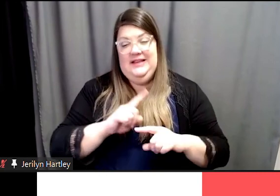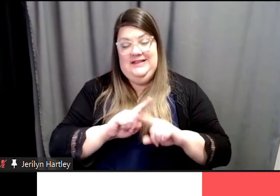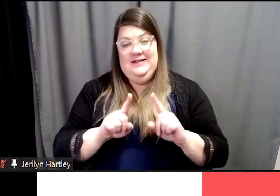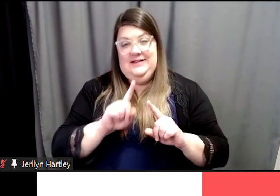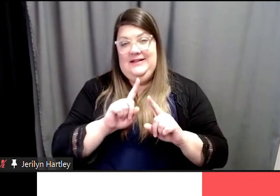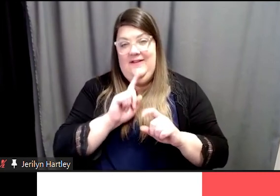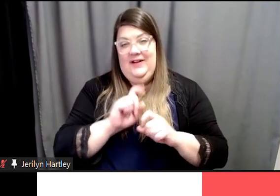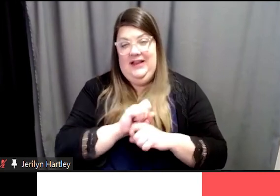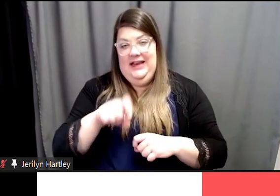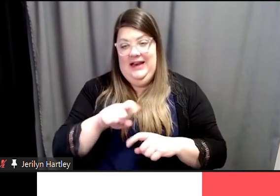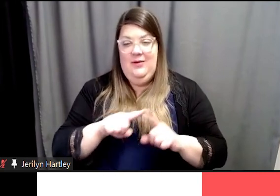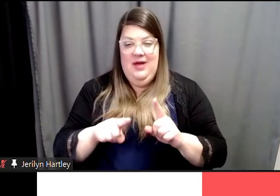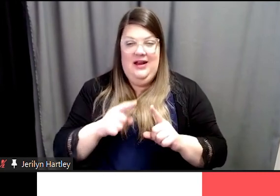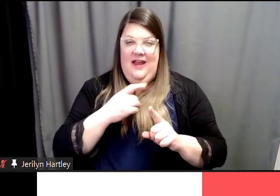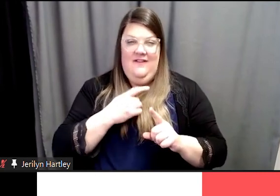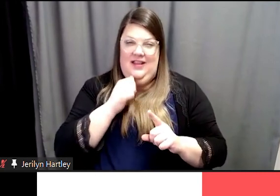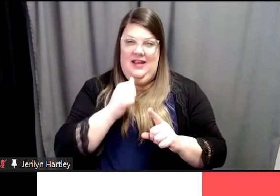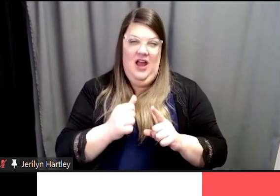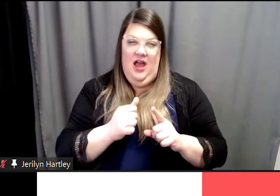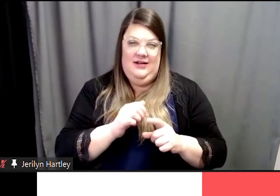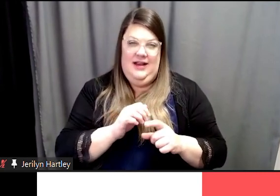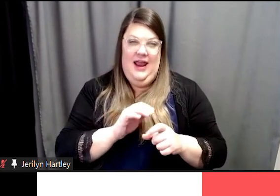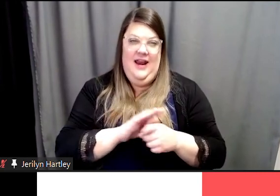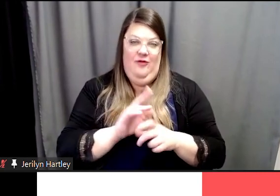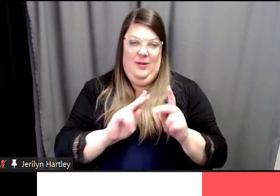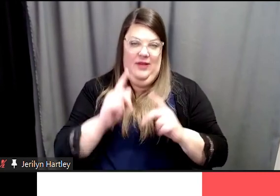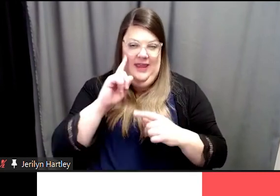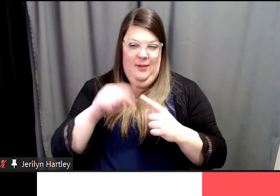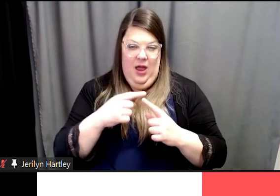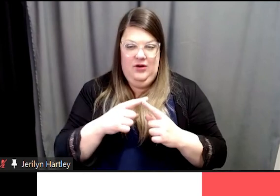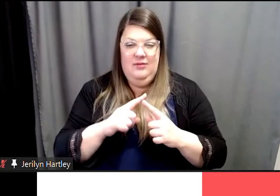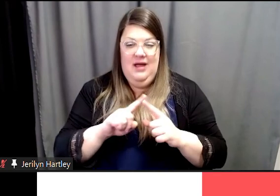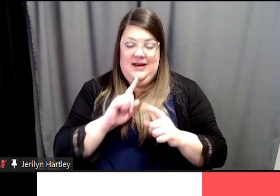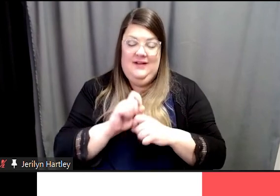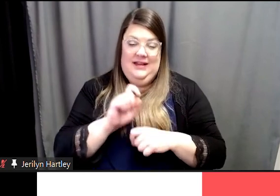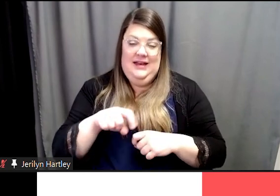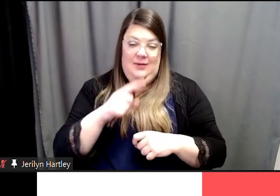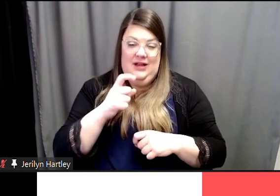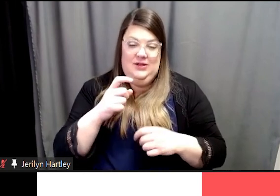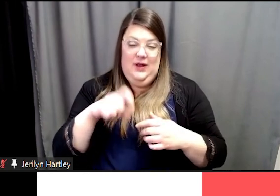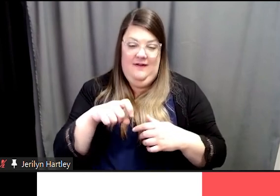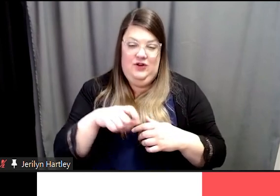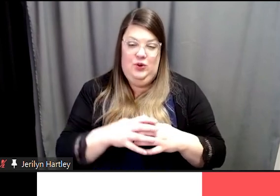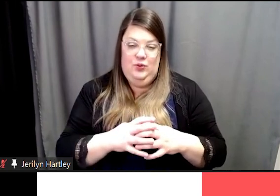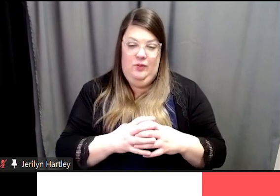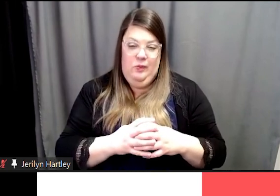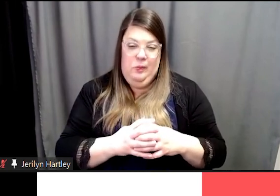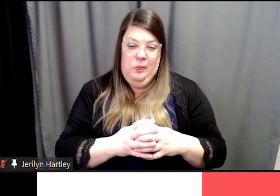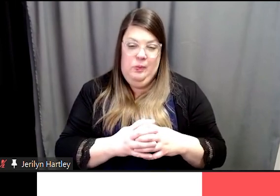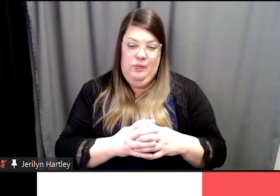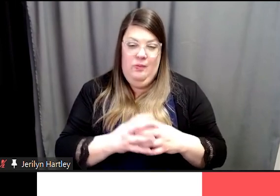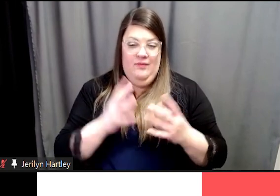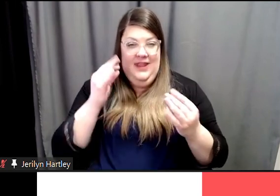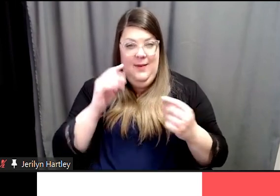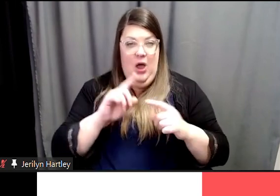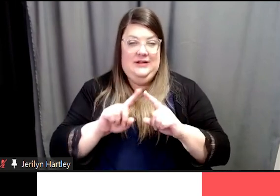definitely needed, but I feel like something that not enough people think about, but it's definitely needed because we have to, you know, think about